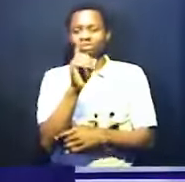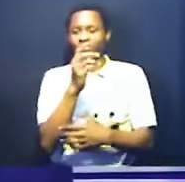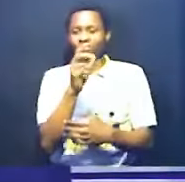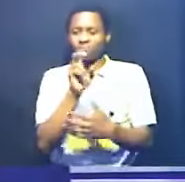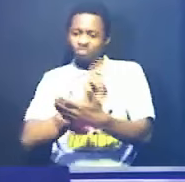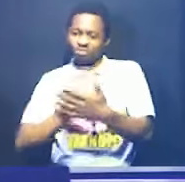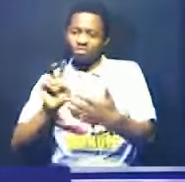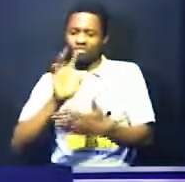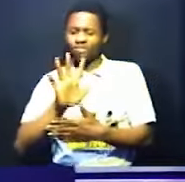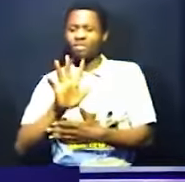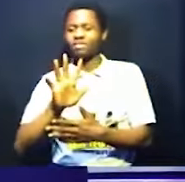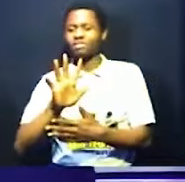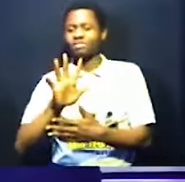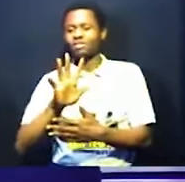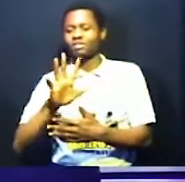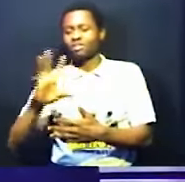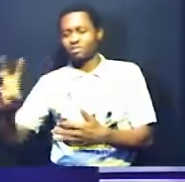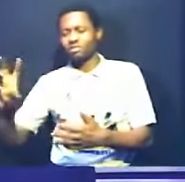6.